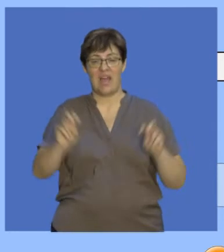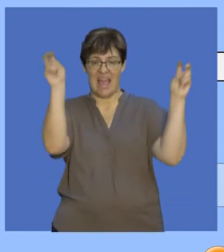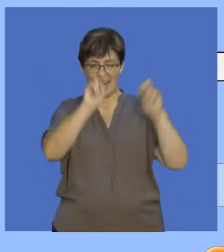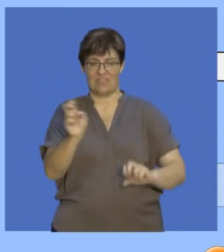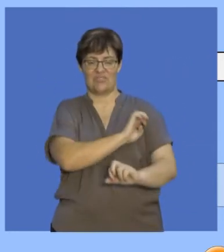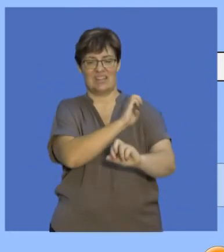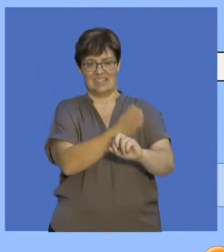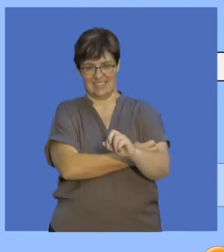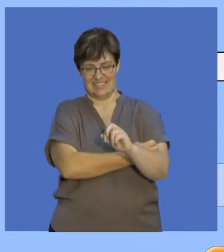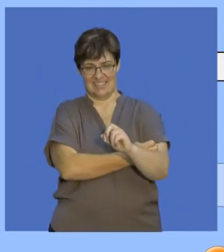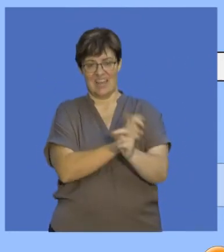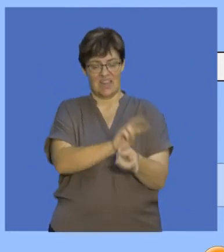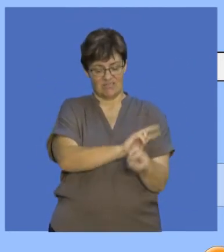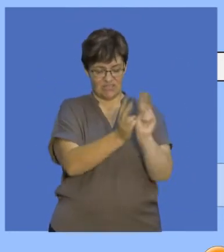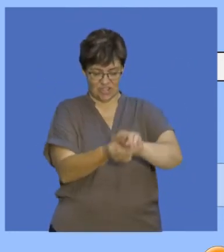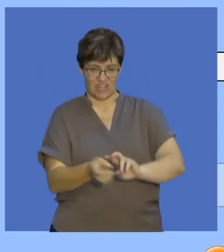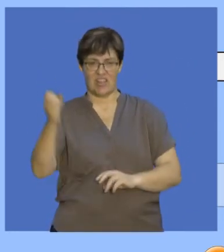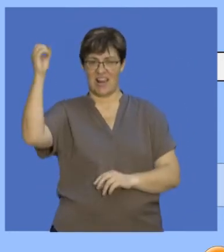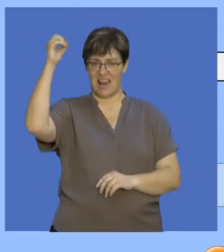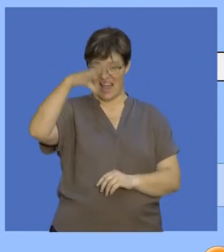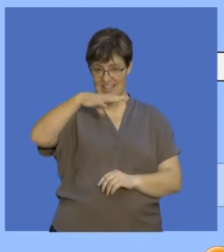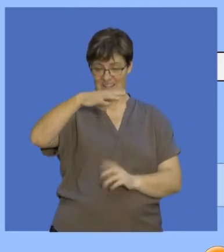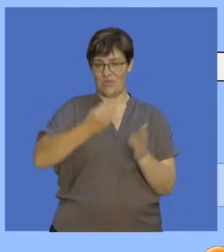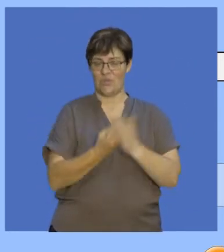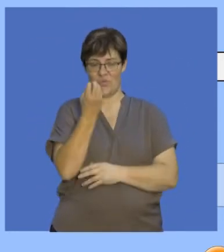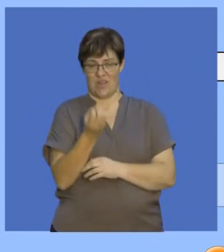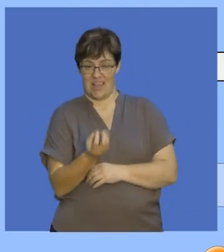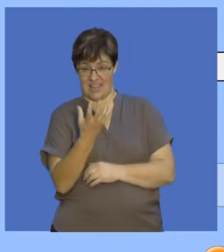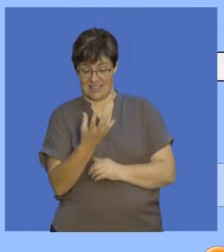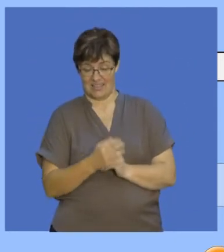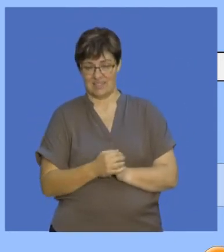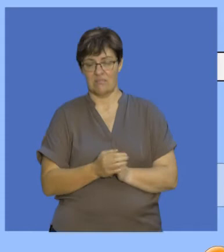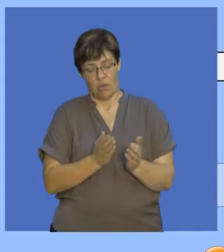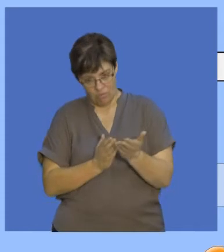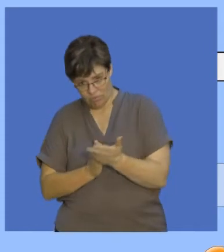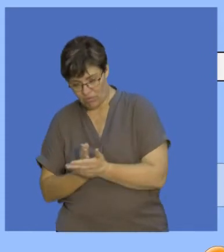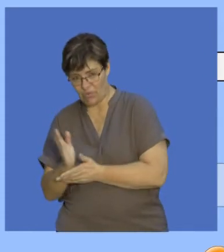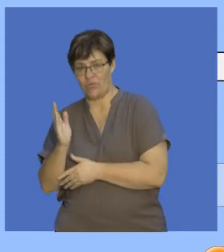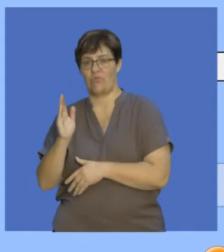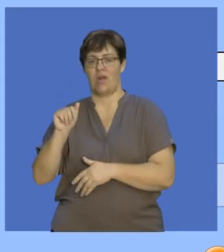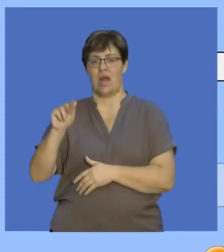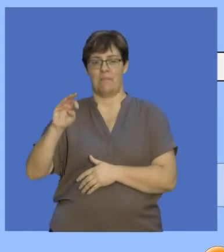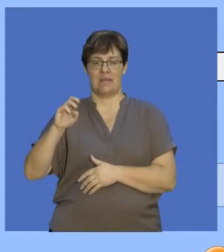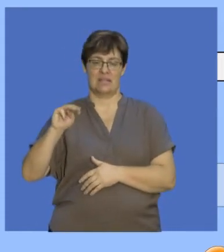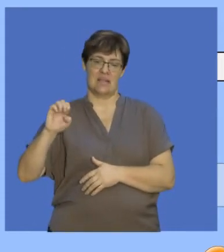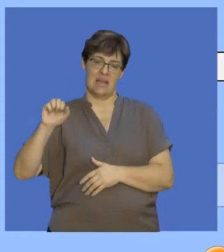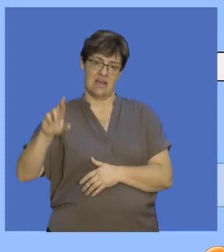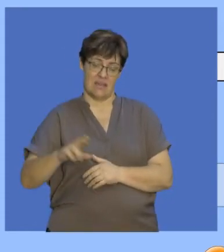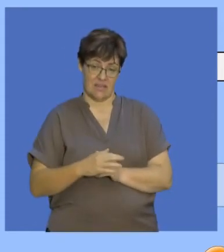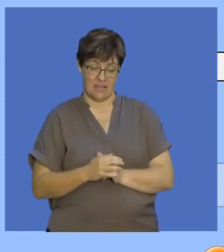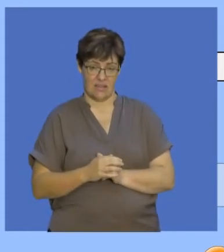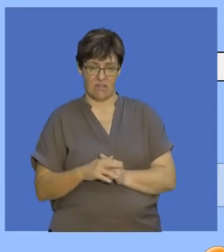electrical energy, which is converted to light energy by the bulb, okay? It passes through the